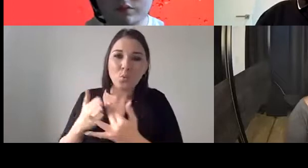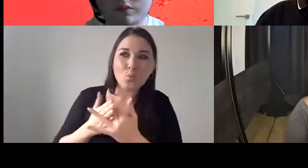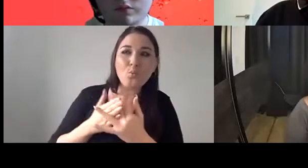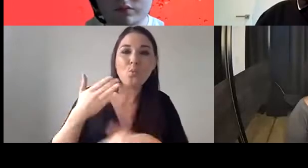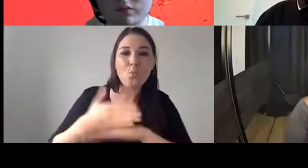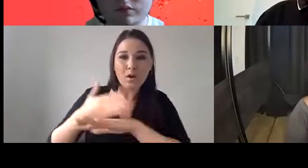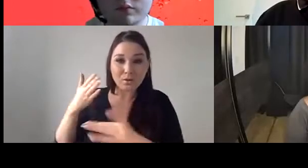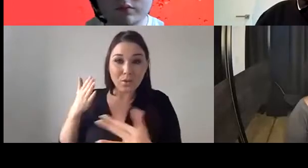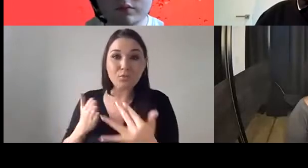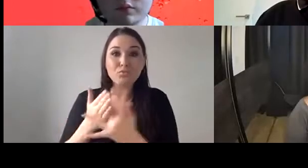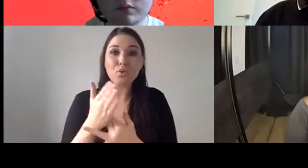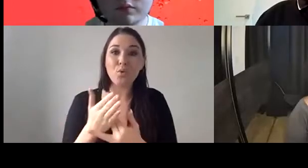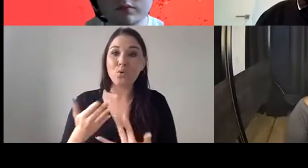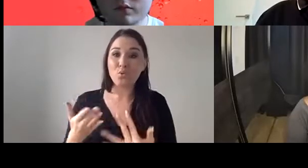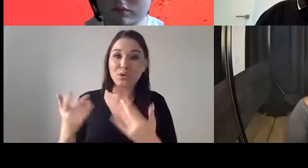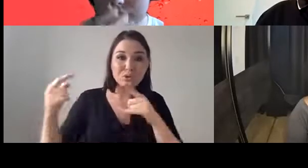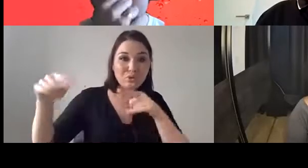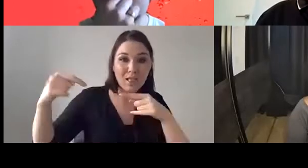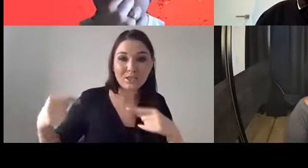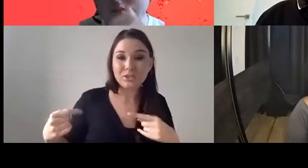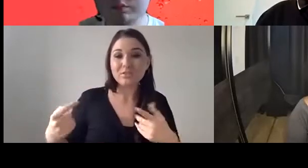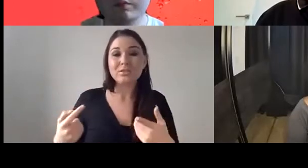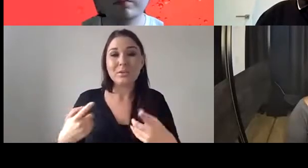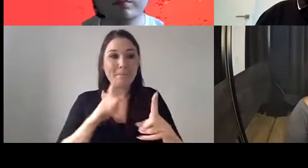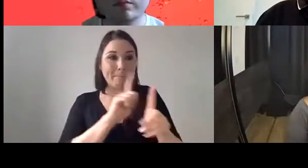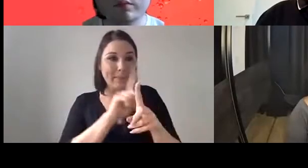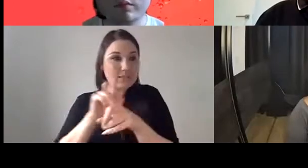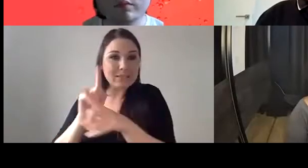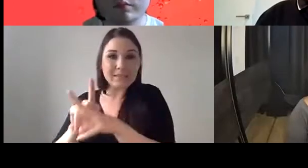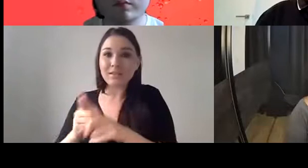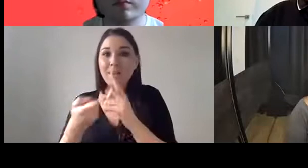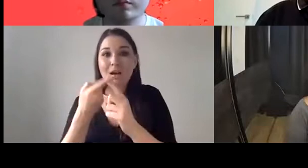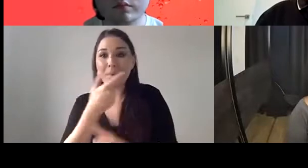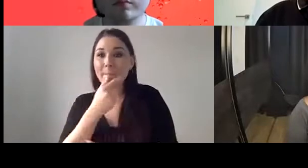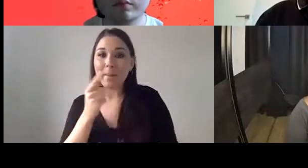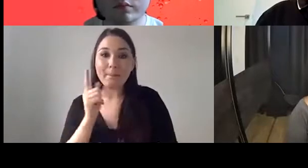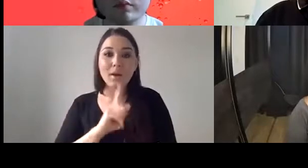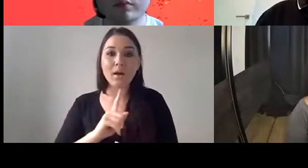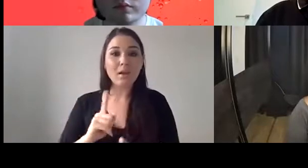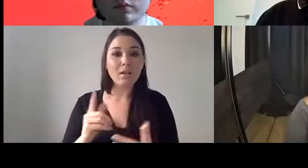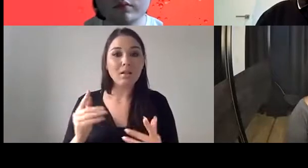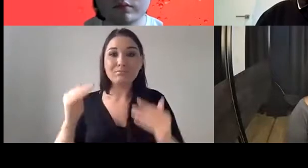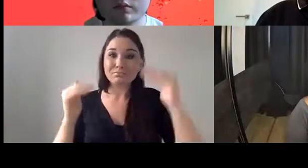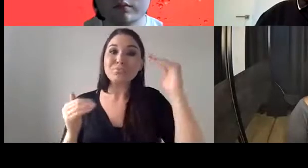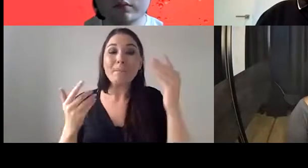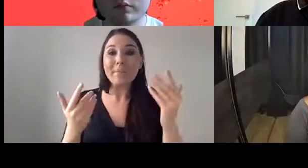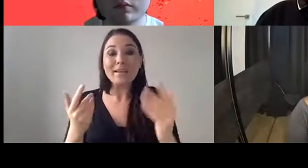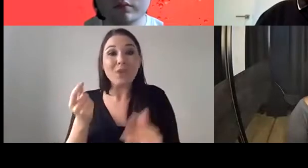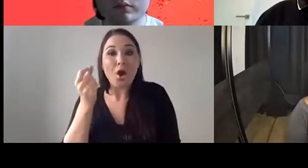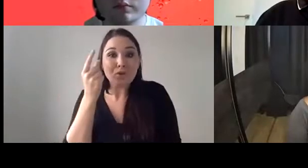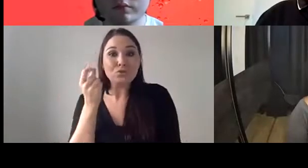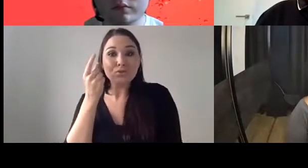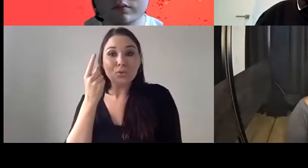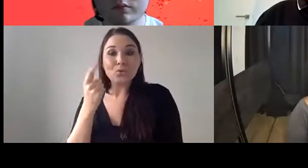in terms of being reached by other people, having a leg up, being understood in both